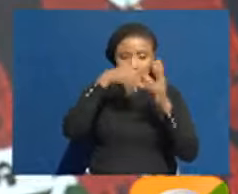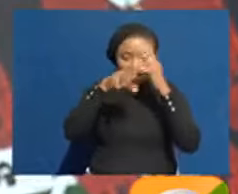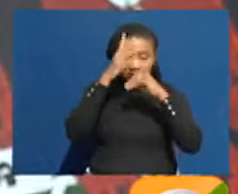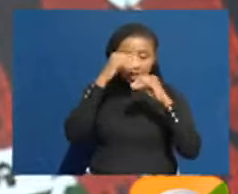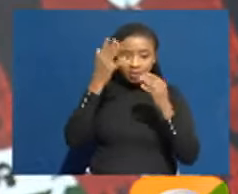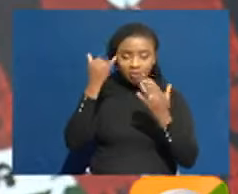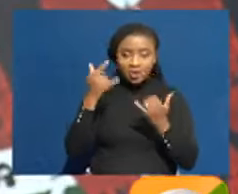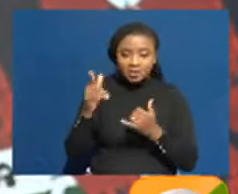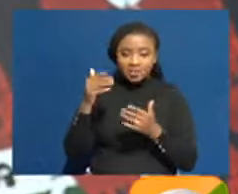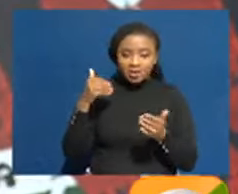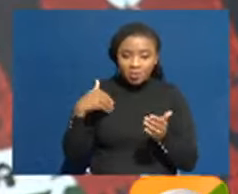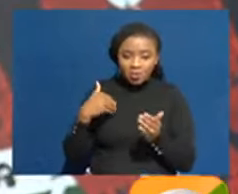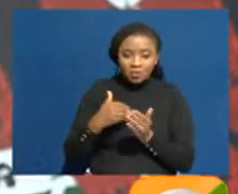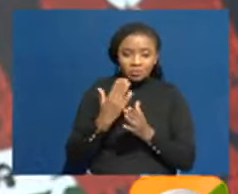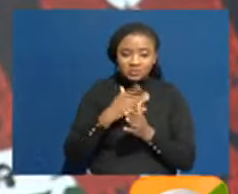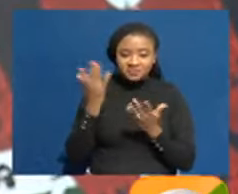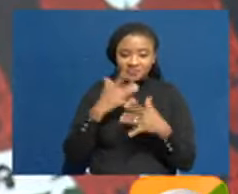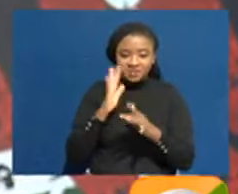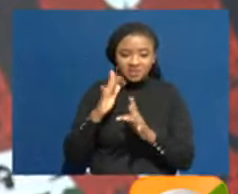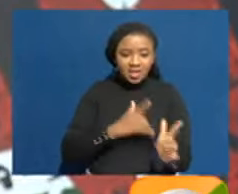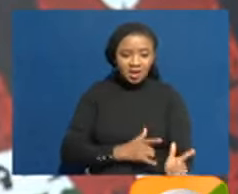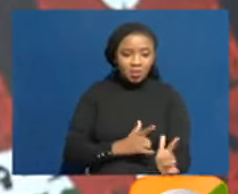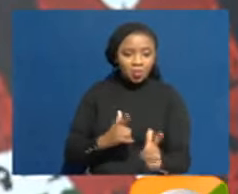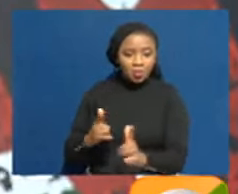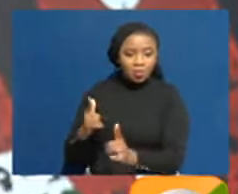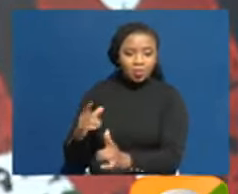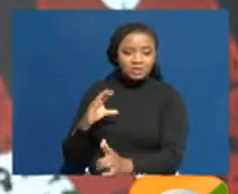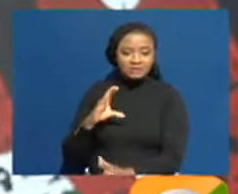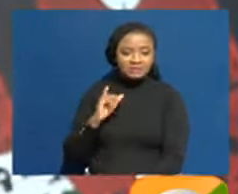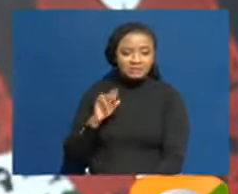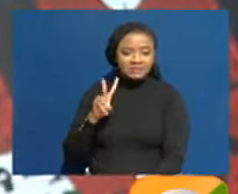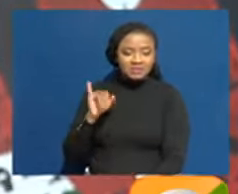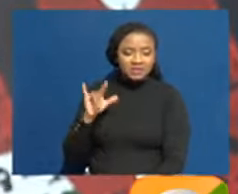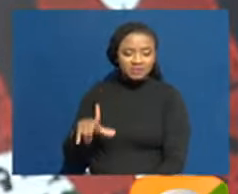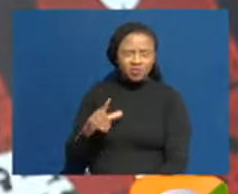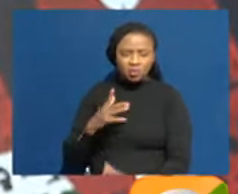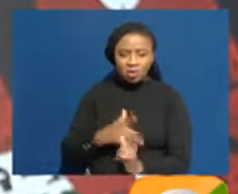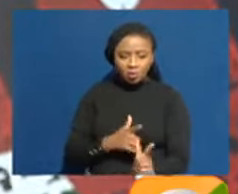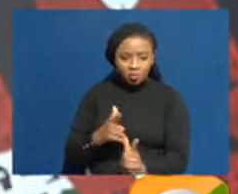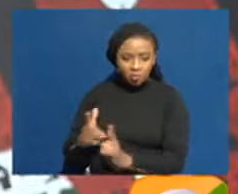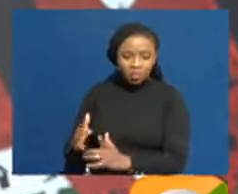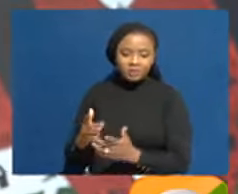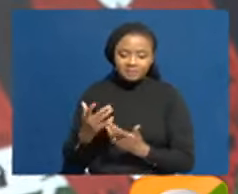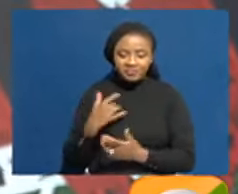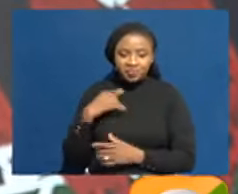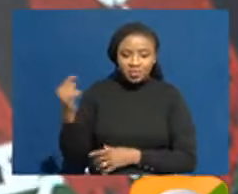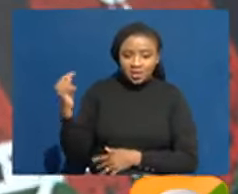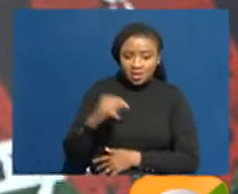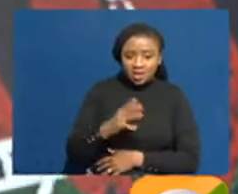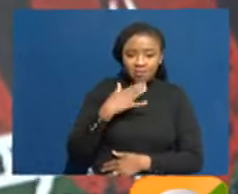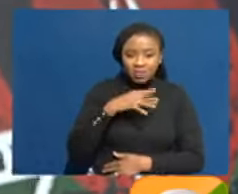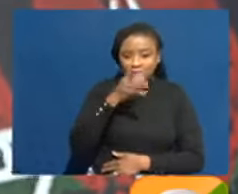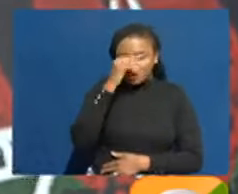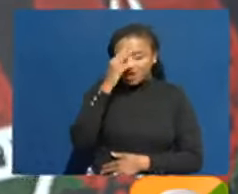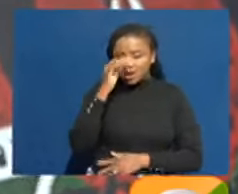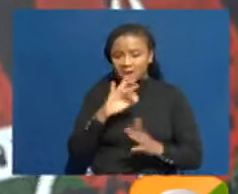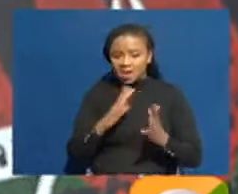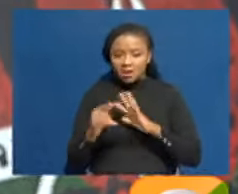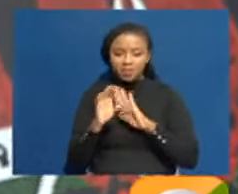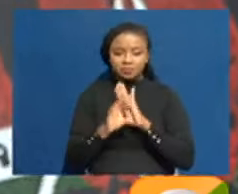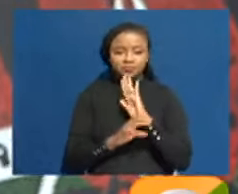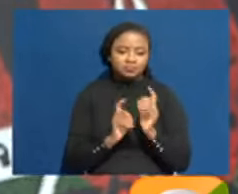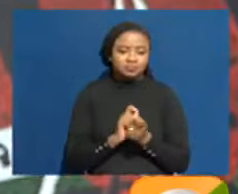they're going into that process right now. Right. So yes, historic, a very blessed day, a wonderful